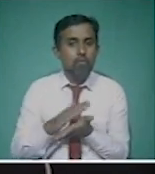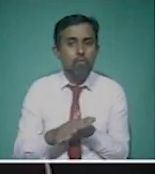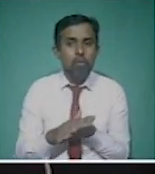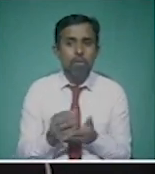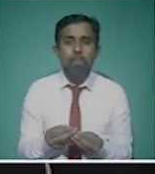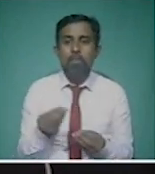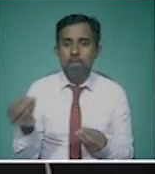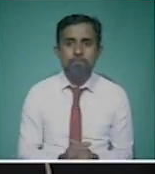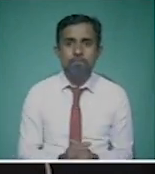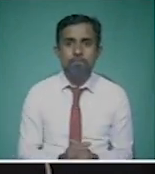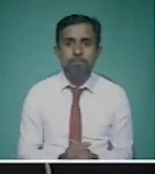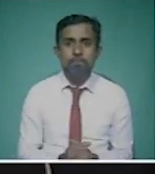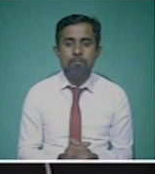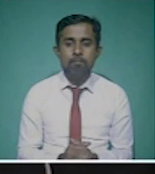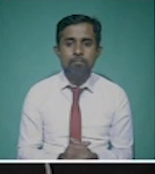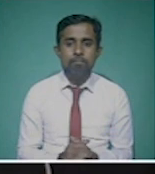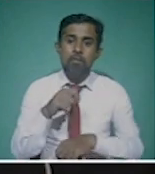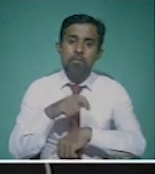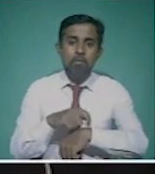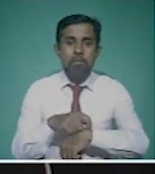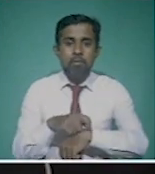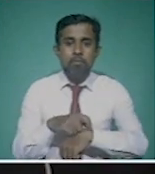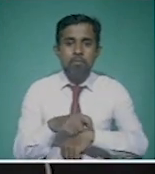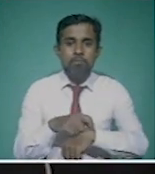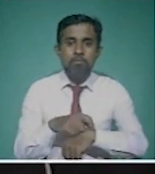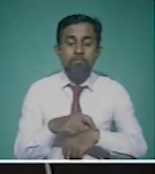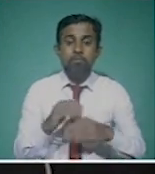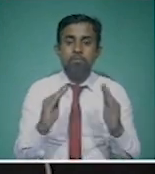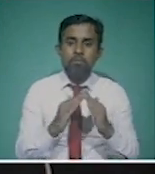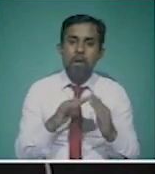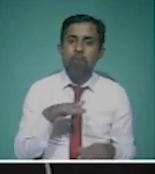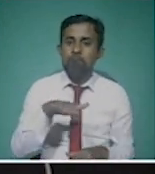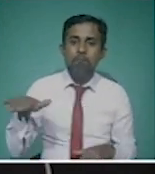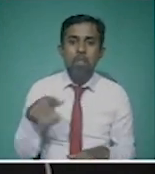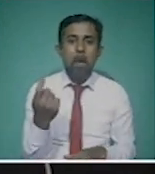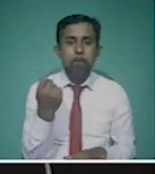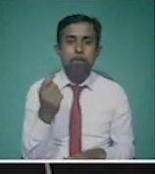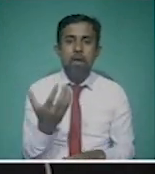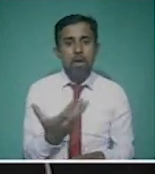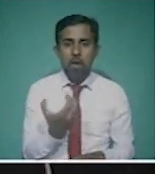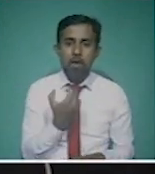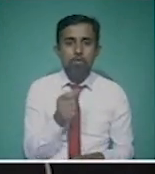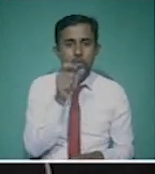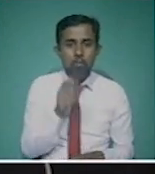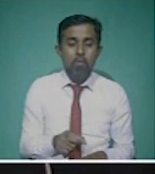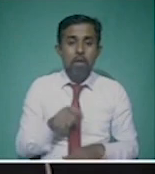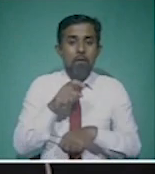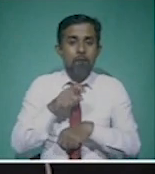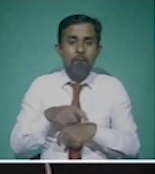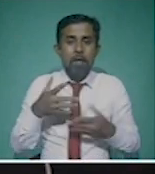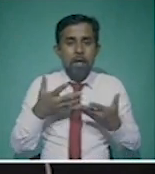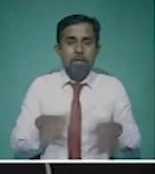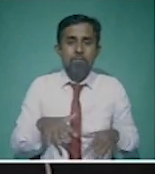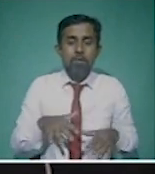occupied beyond the terms specified, terms have been violated by the lessee. So this is